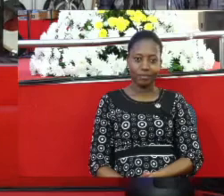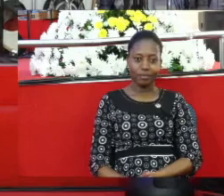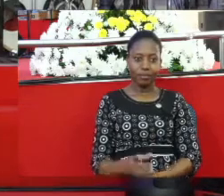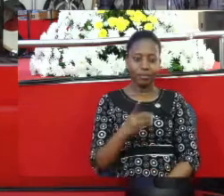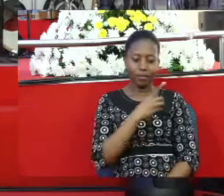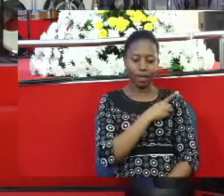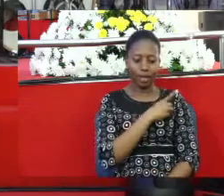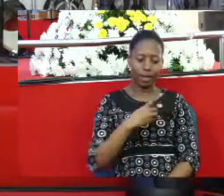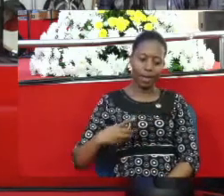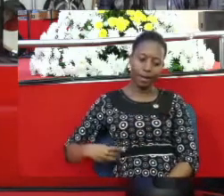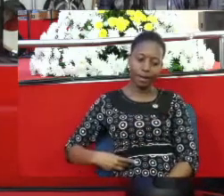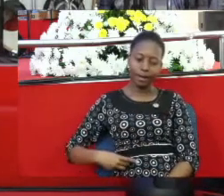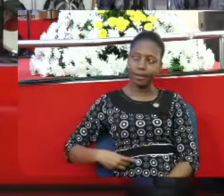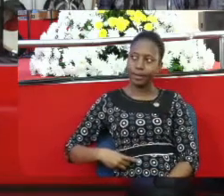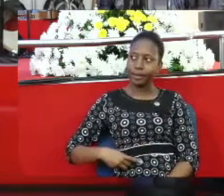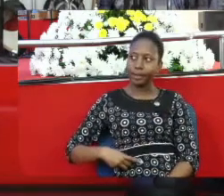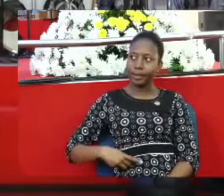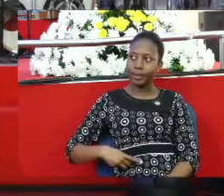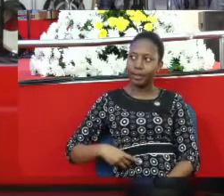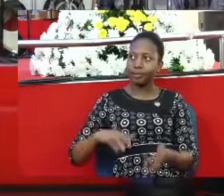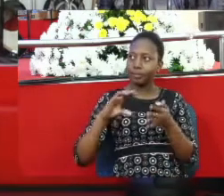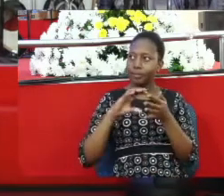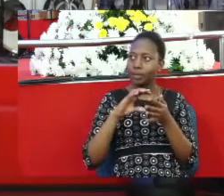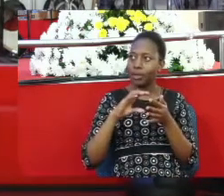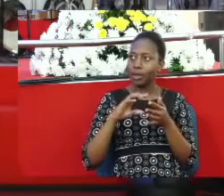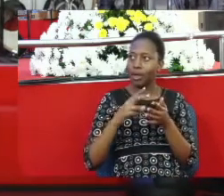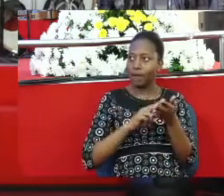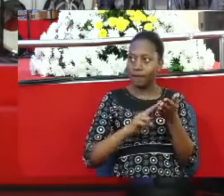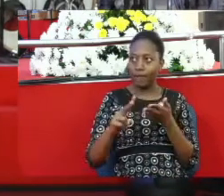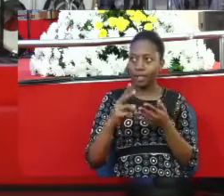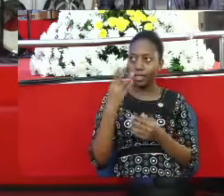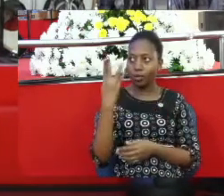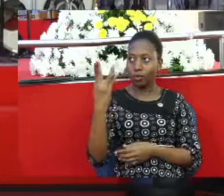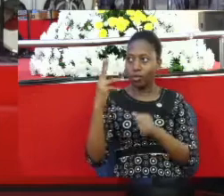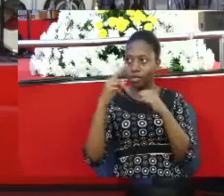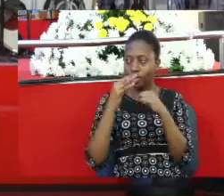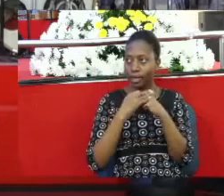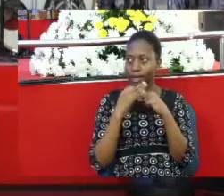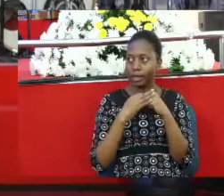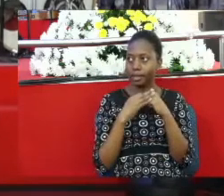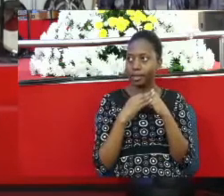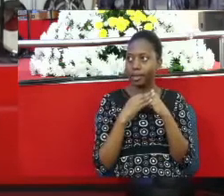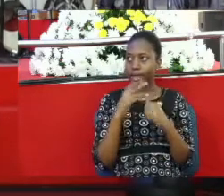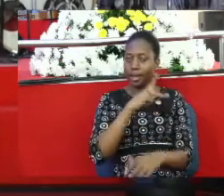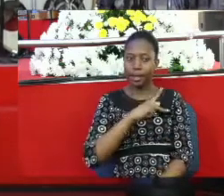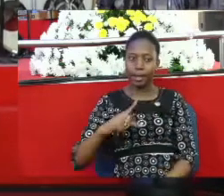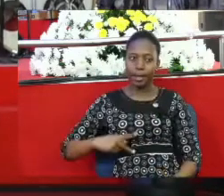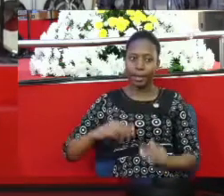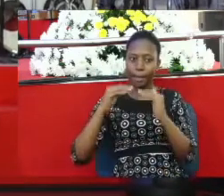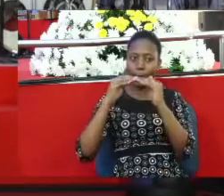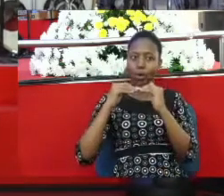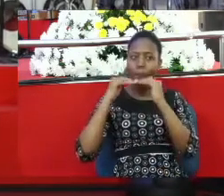Daniel 2:48 says, then the king promoted Daniel. He gave him many great gifts and he made him ruler.